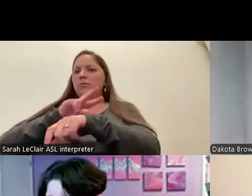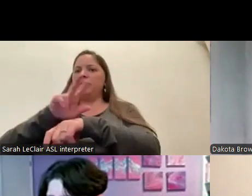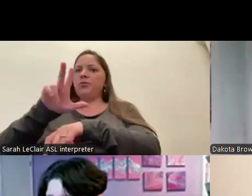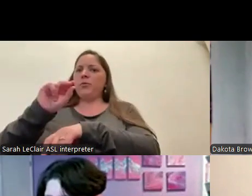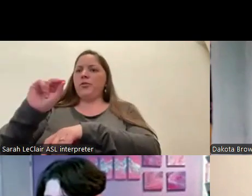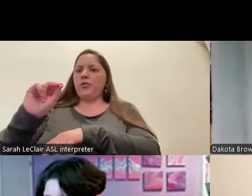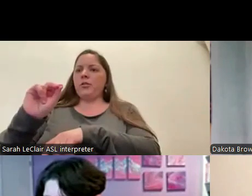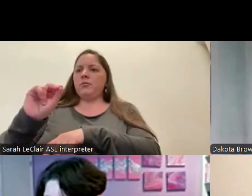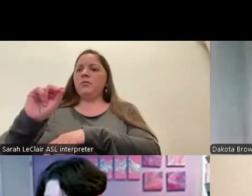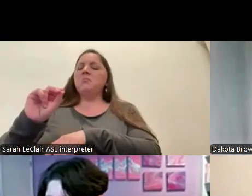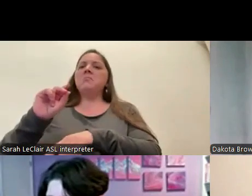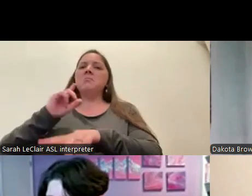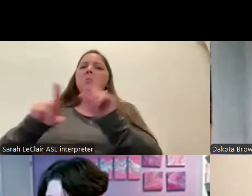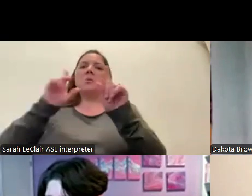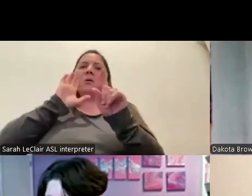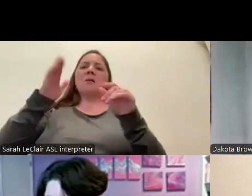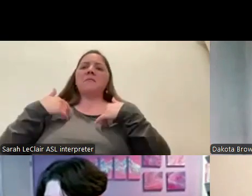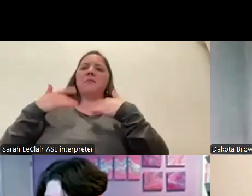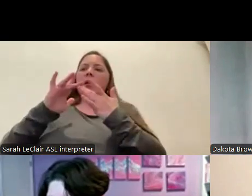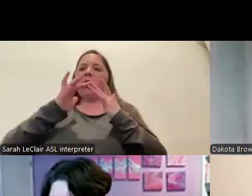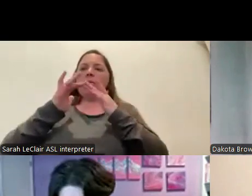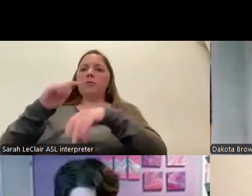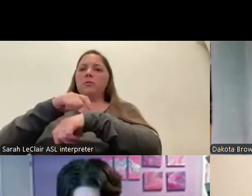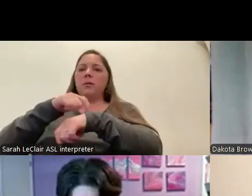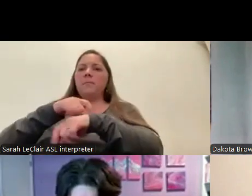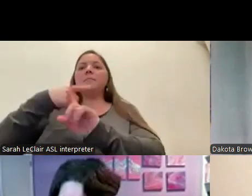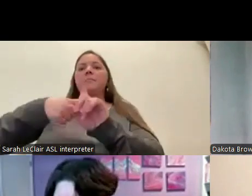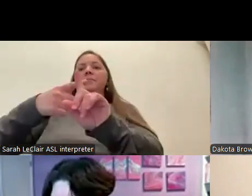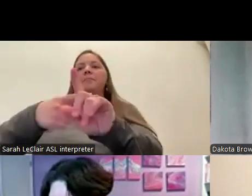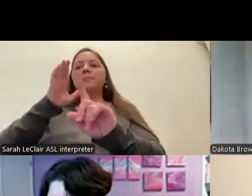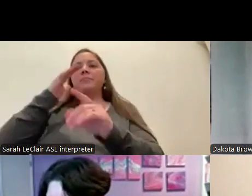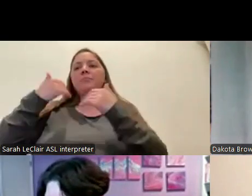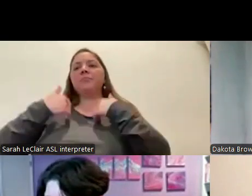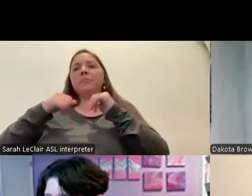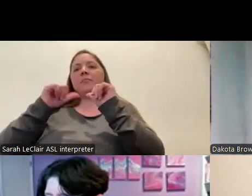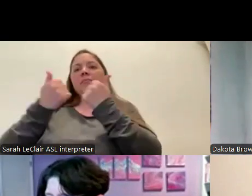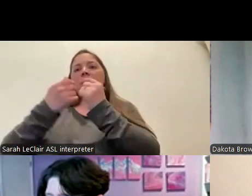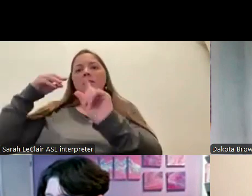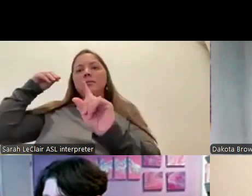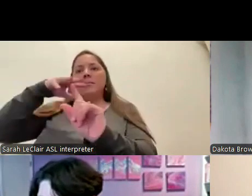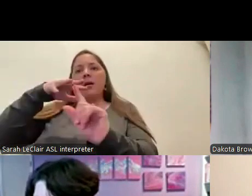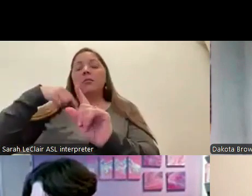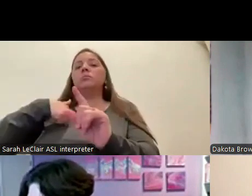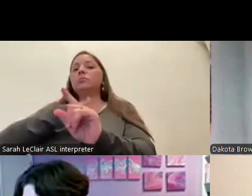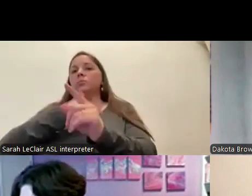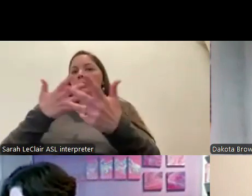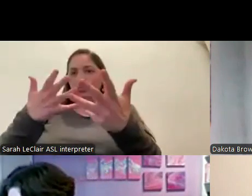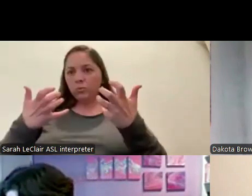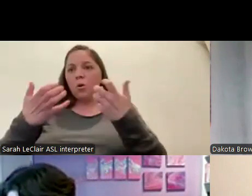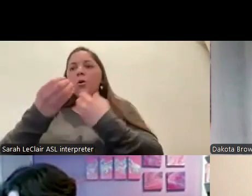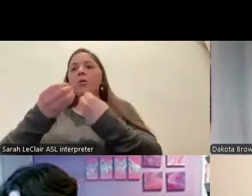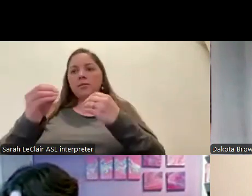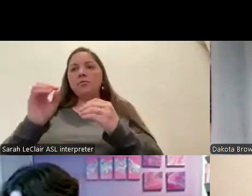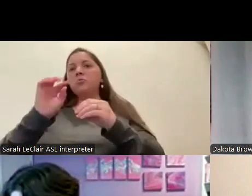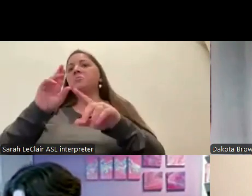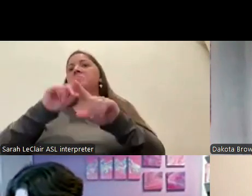time afterwards to network. And each month there will be an agency spotlight. So we are looking for organizations and